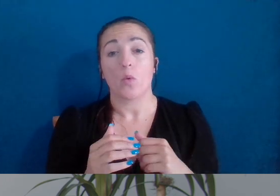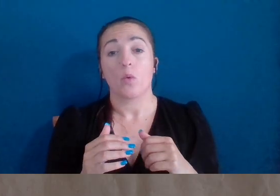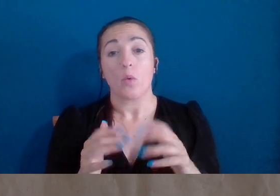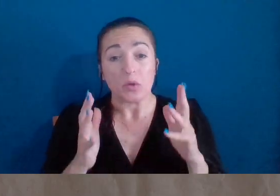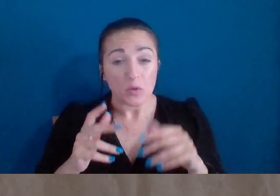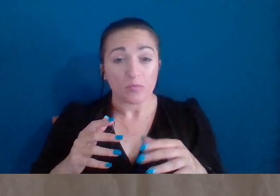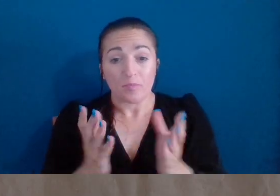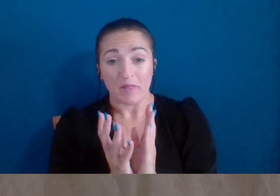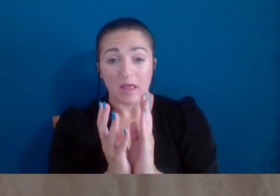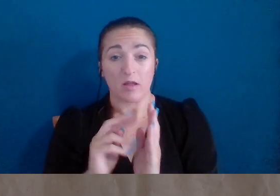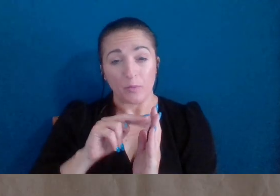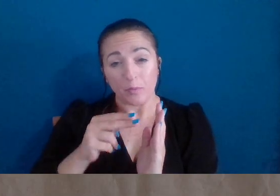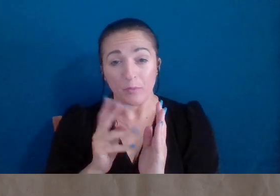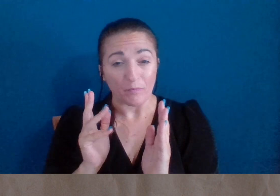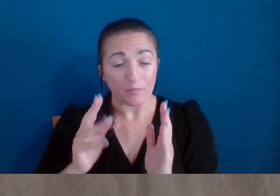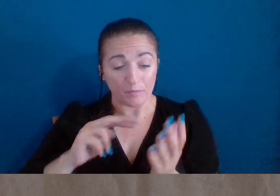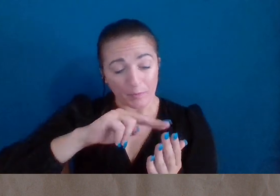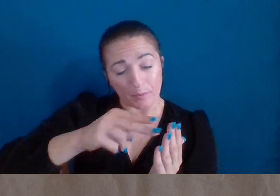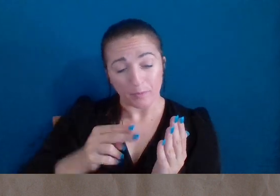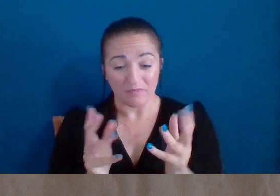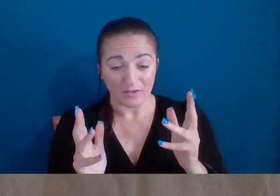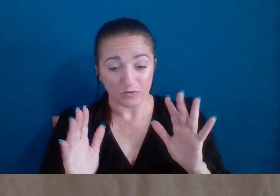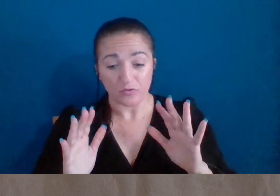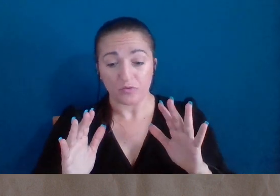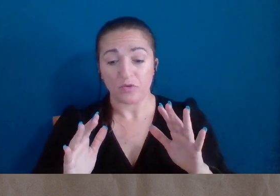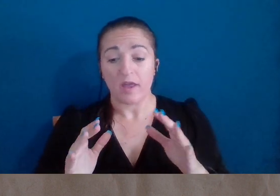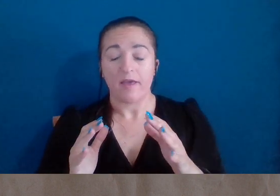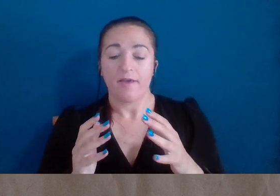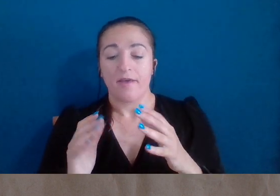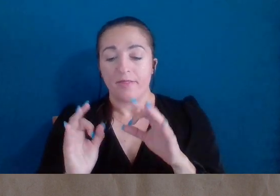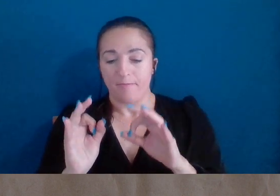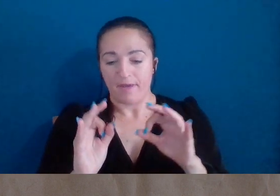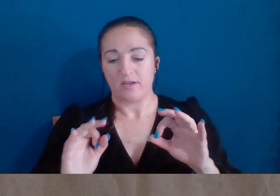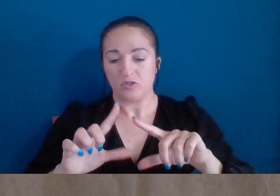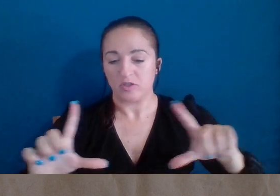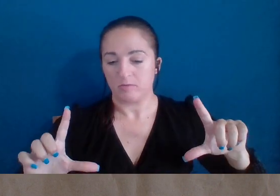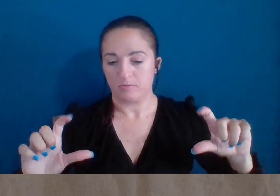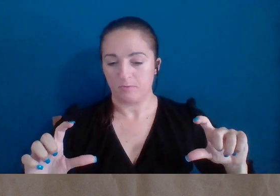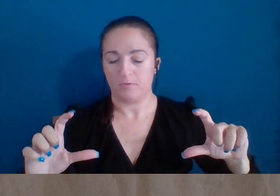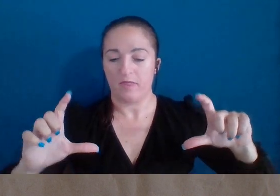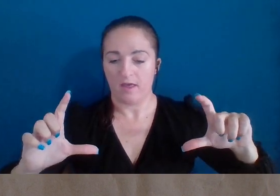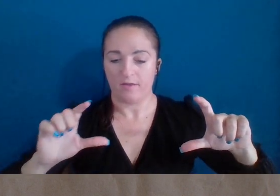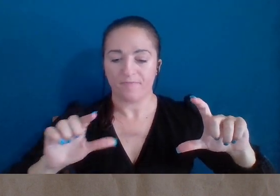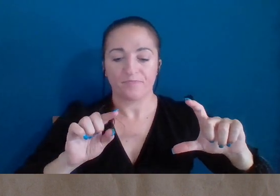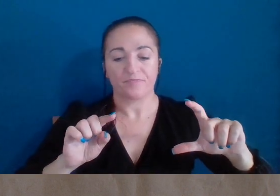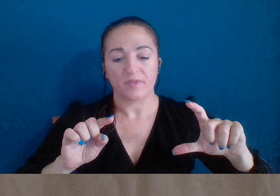done to make the sculpture